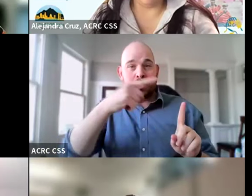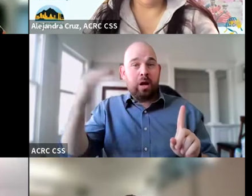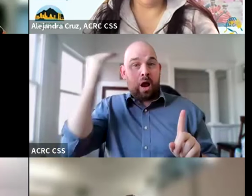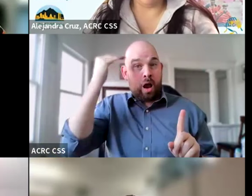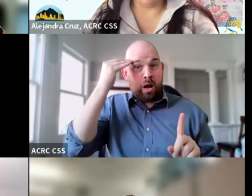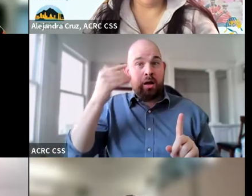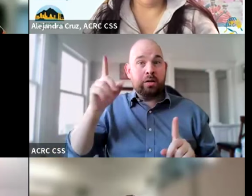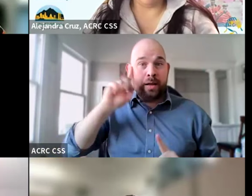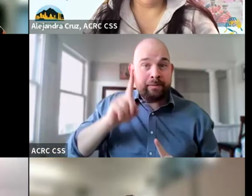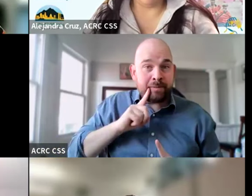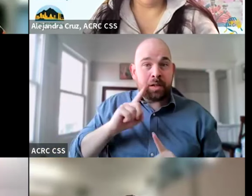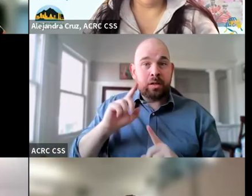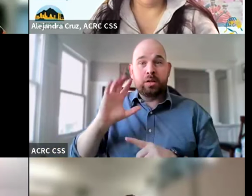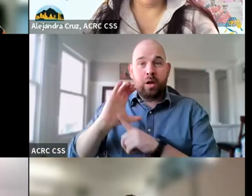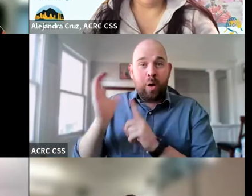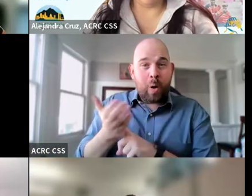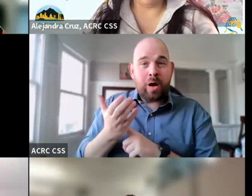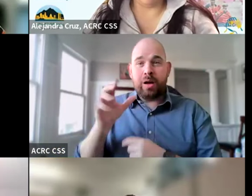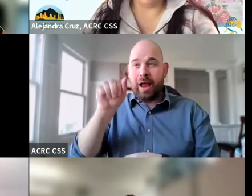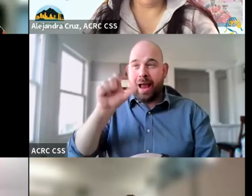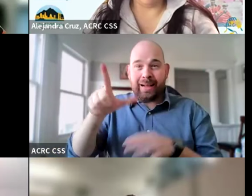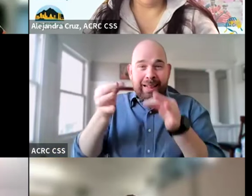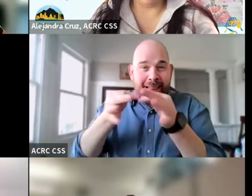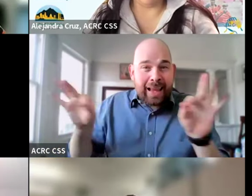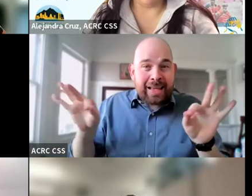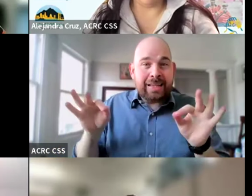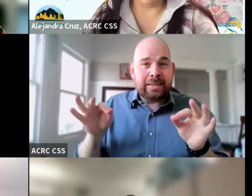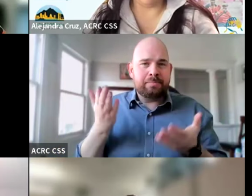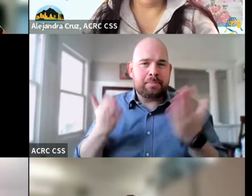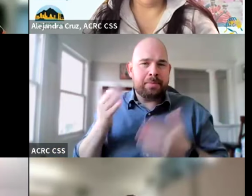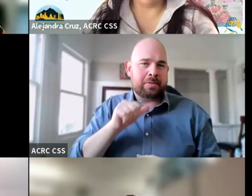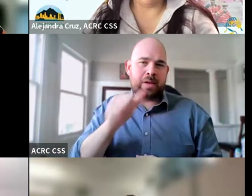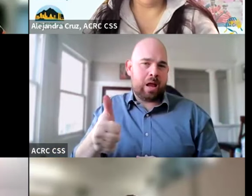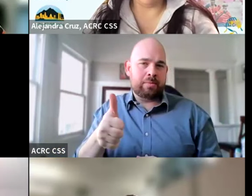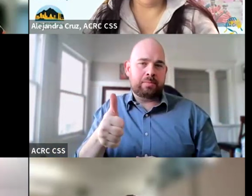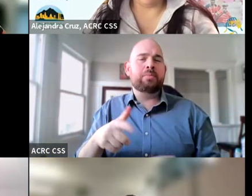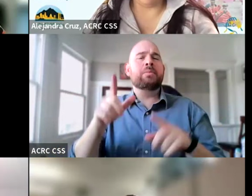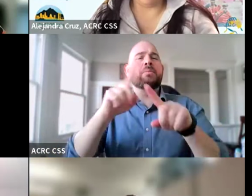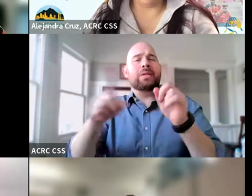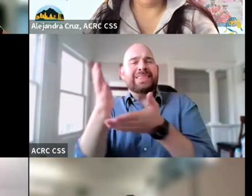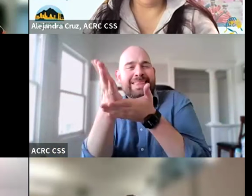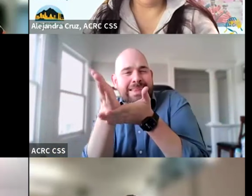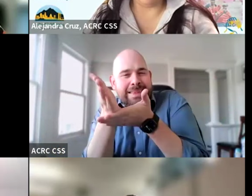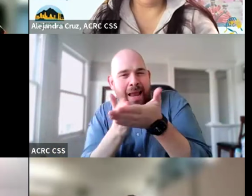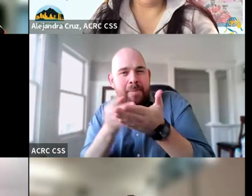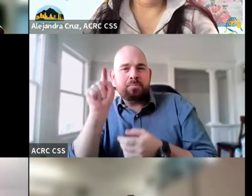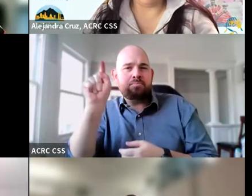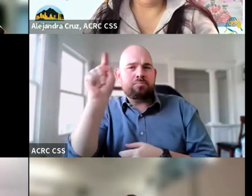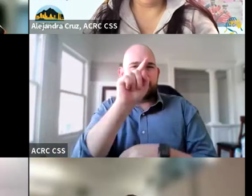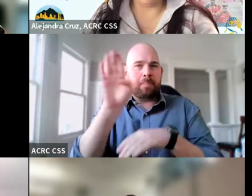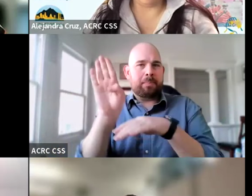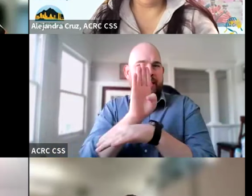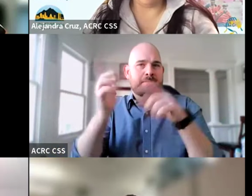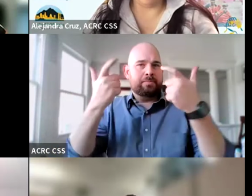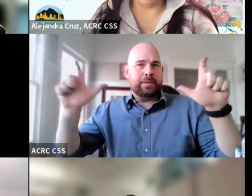looks cool. But really, they are not really aware of ASL culture or